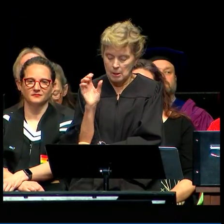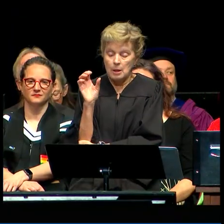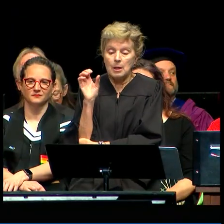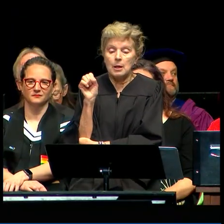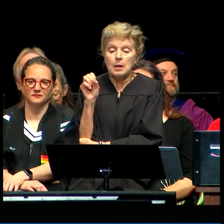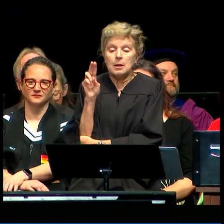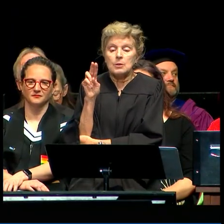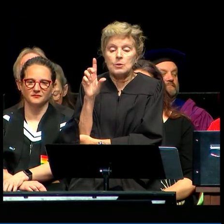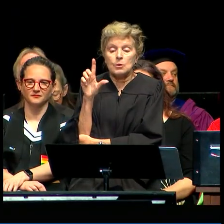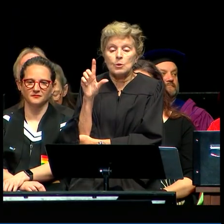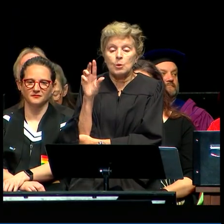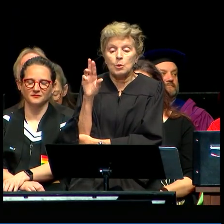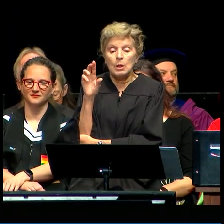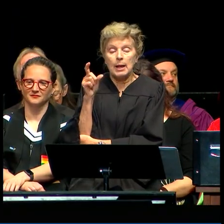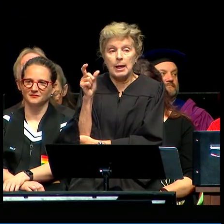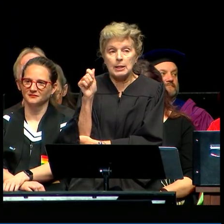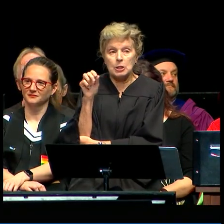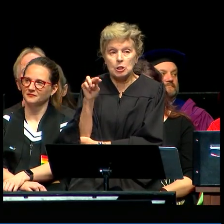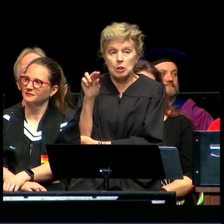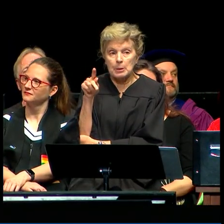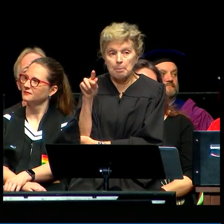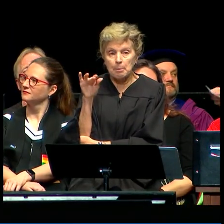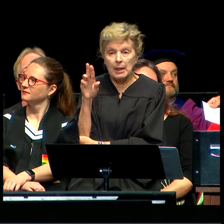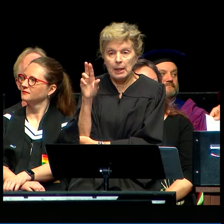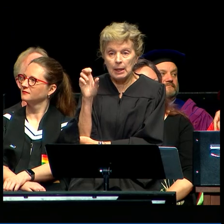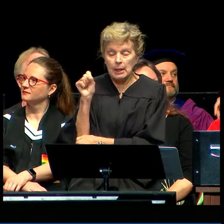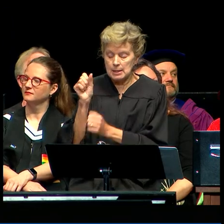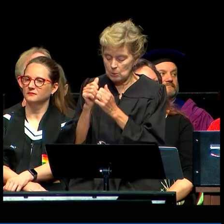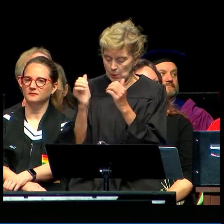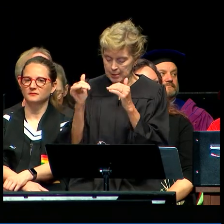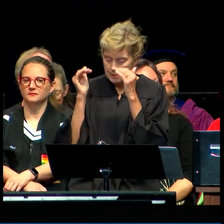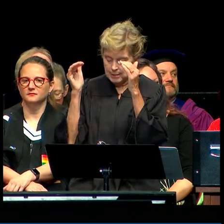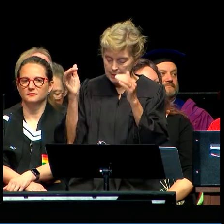Sulakshan Pierce, with distinction.